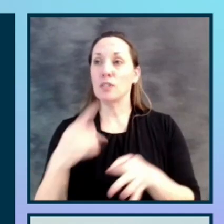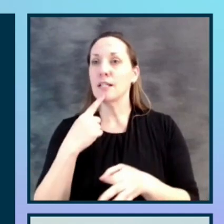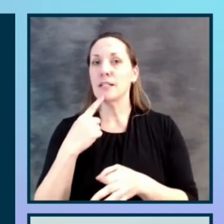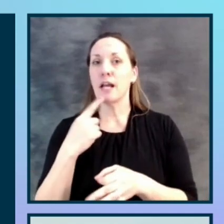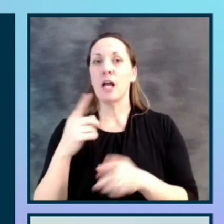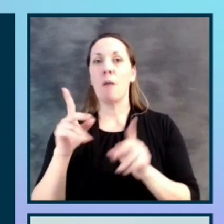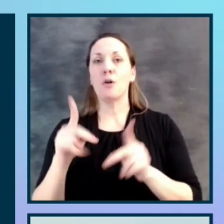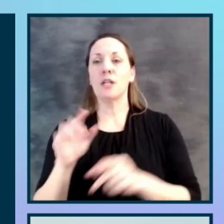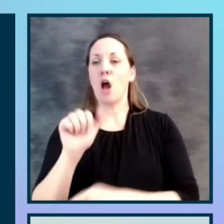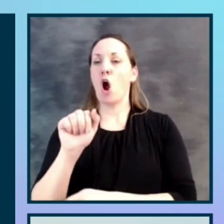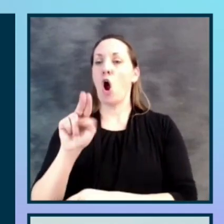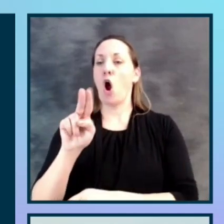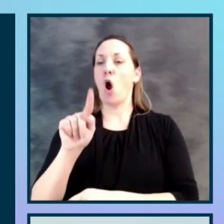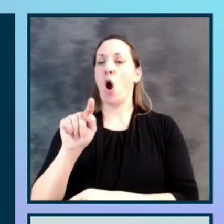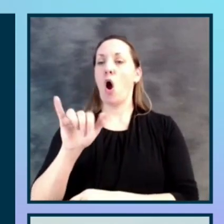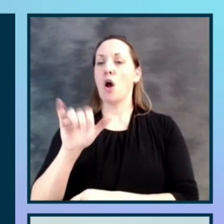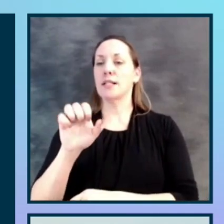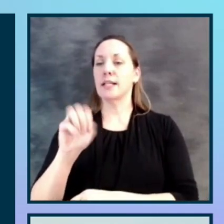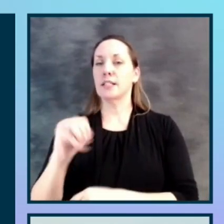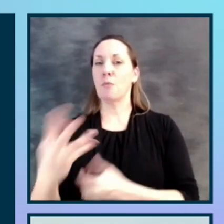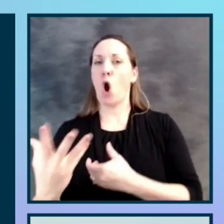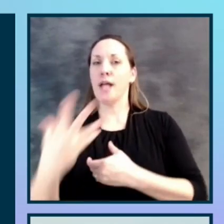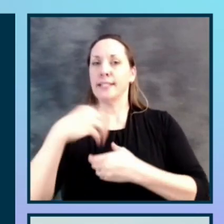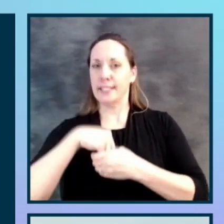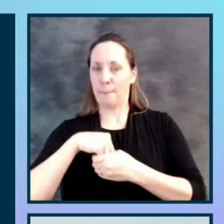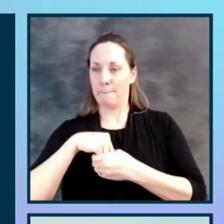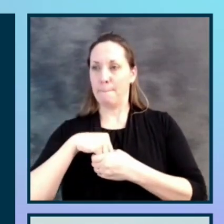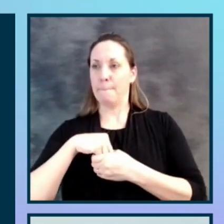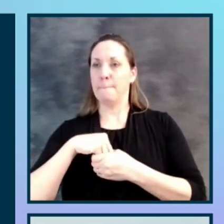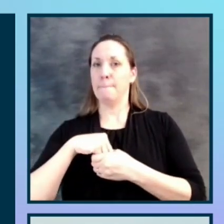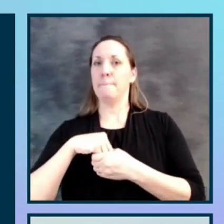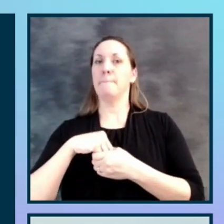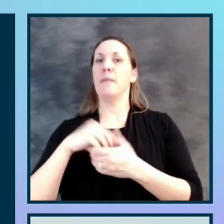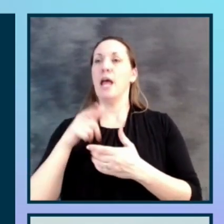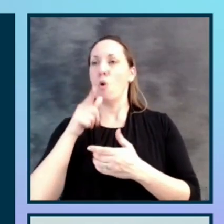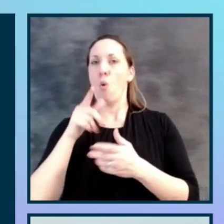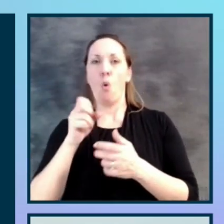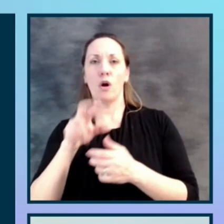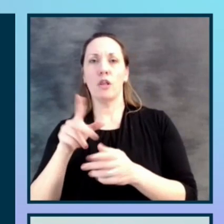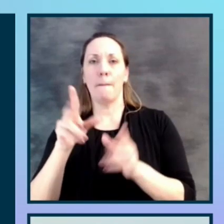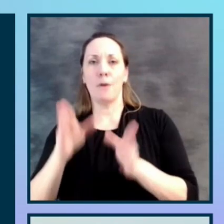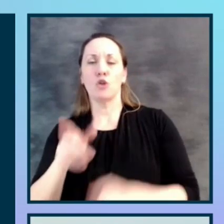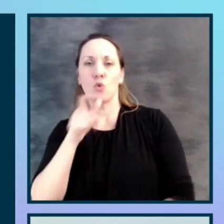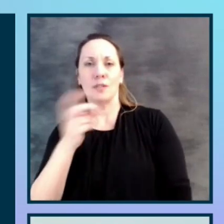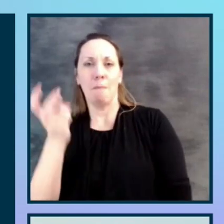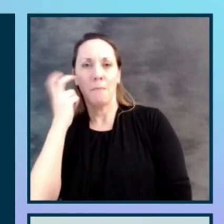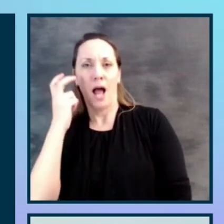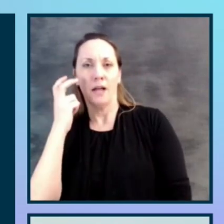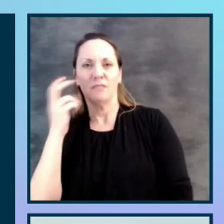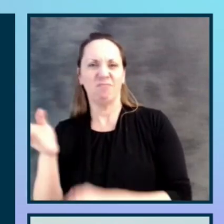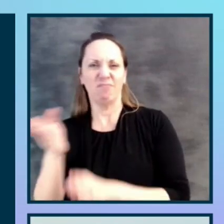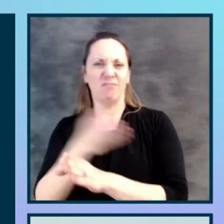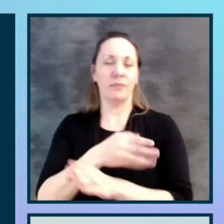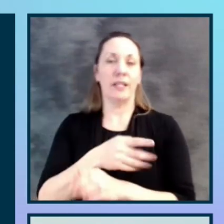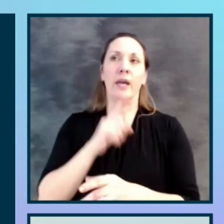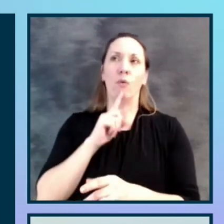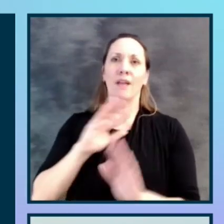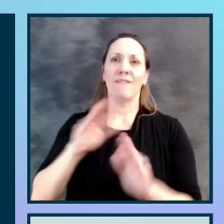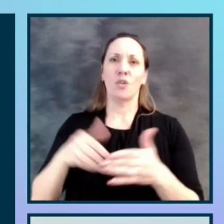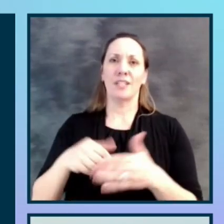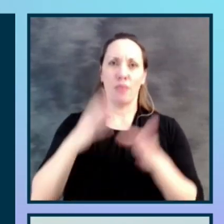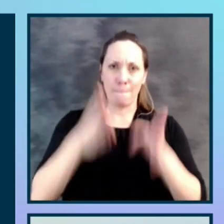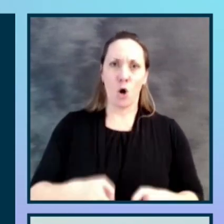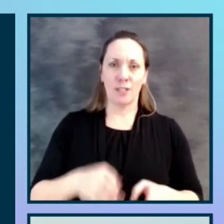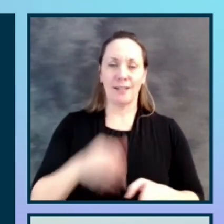autism, an individual who's deaf, and a person who's blind. So it really focuses on the person instead of focusing on